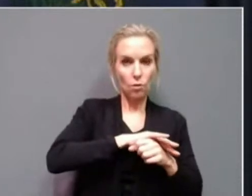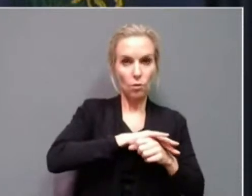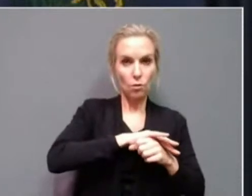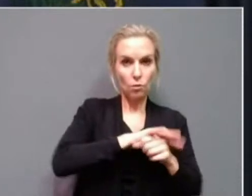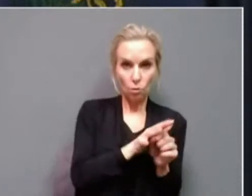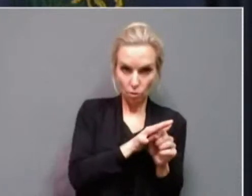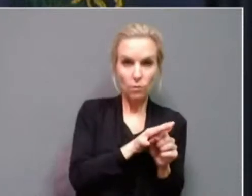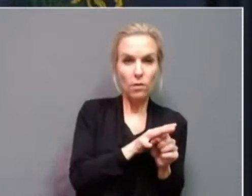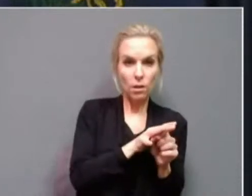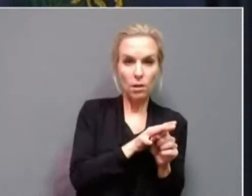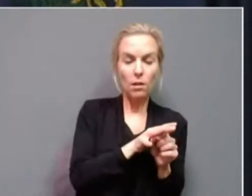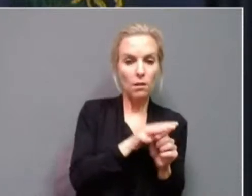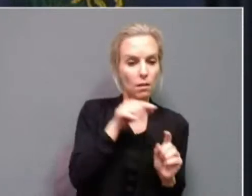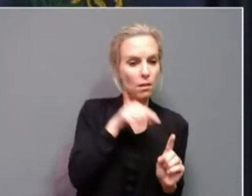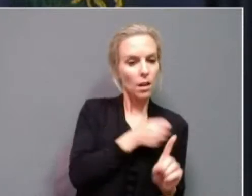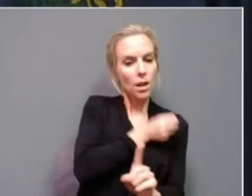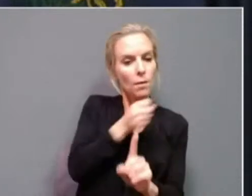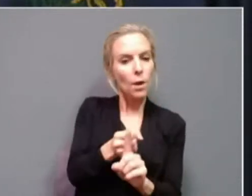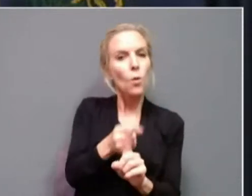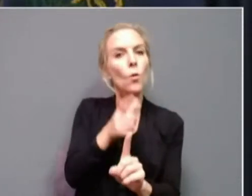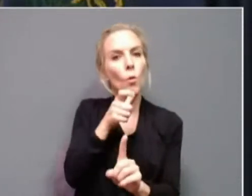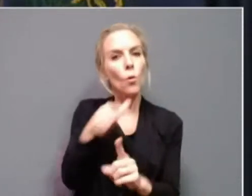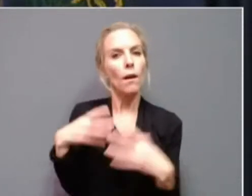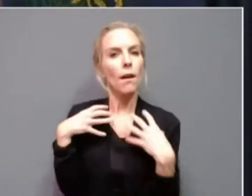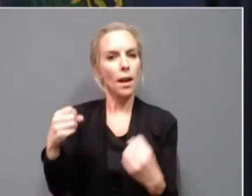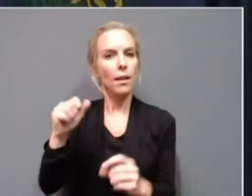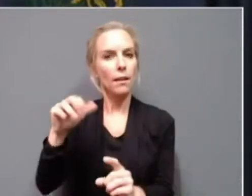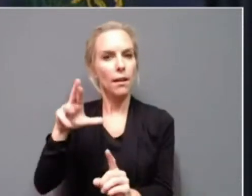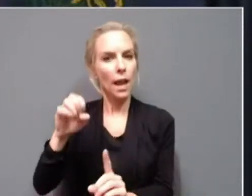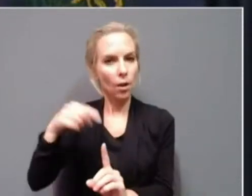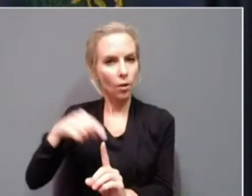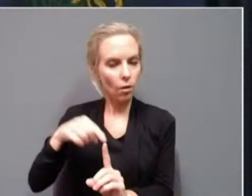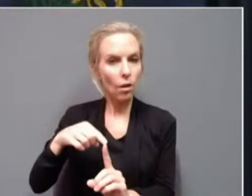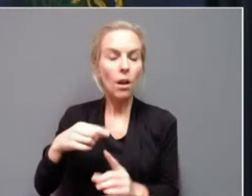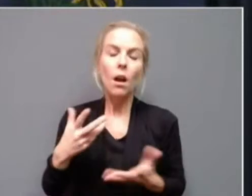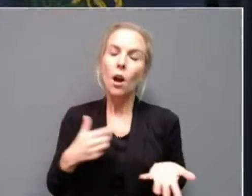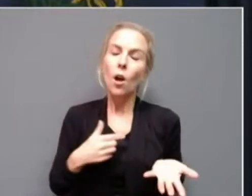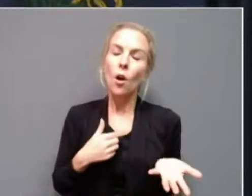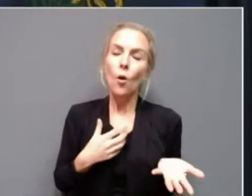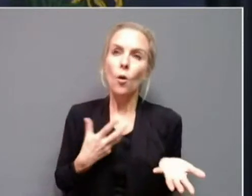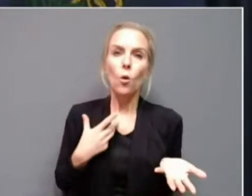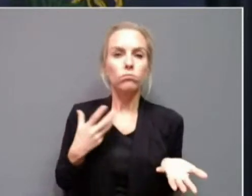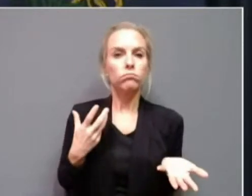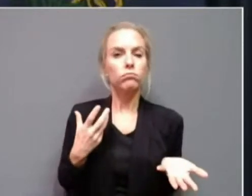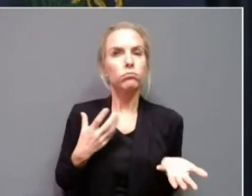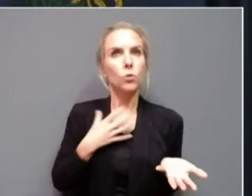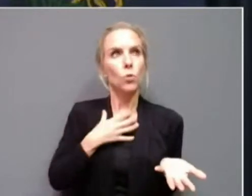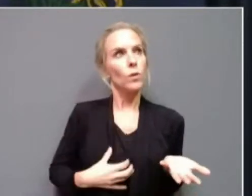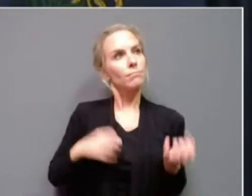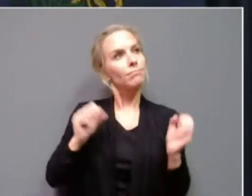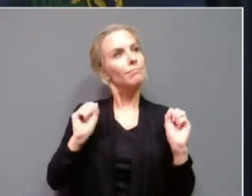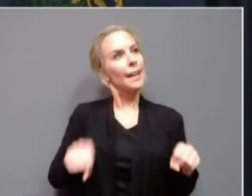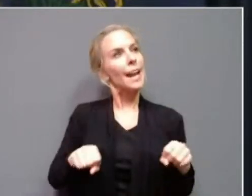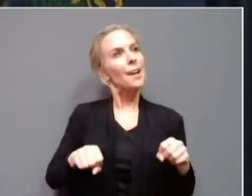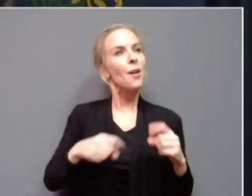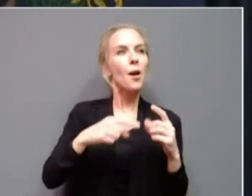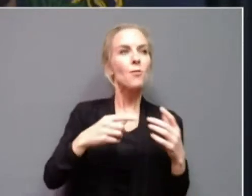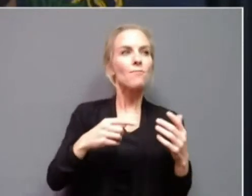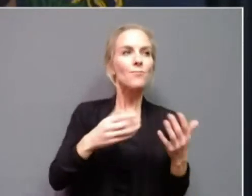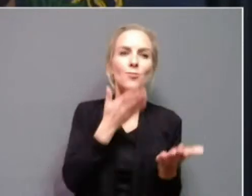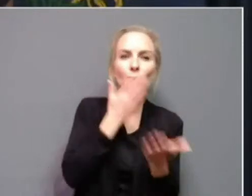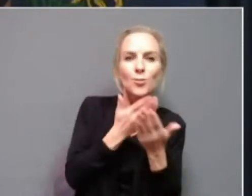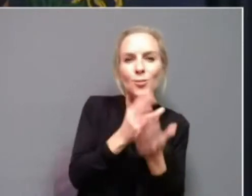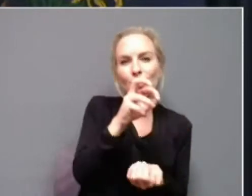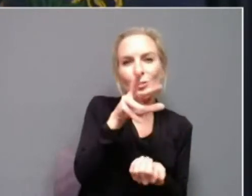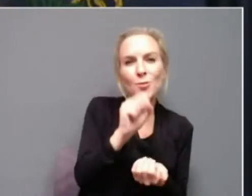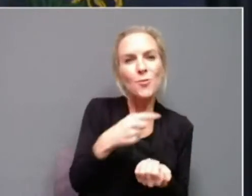currently impacting healthcare. And while I wish I could share a more positive message and tell you we're winning the war